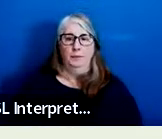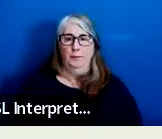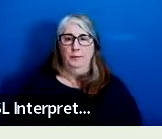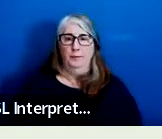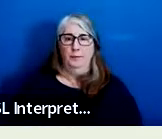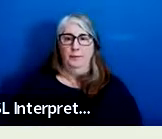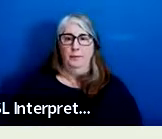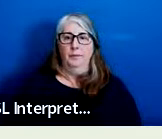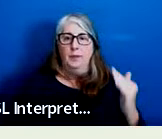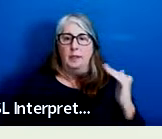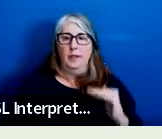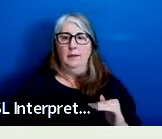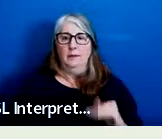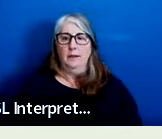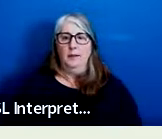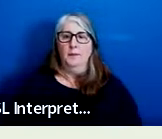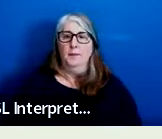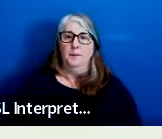Next slide, please.